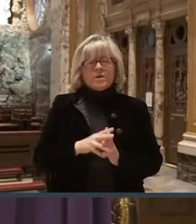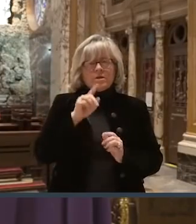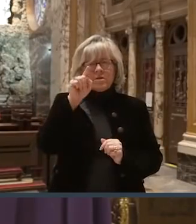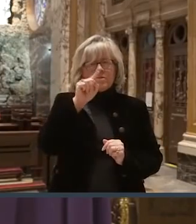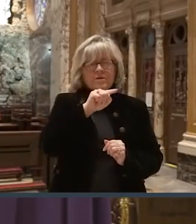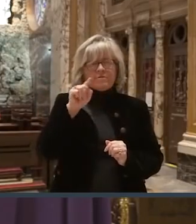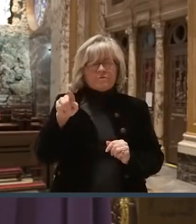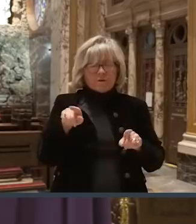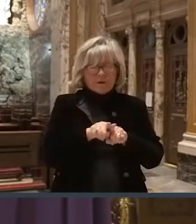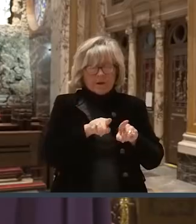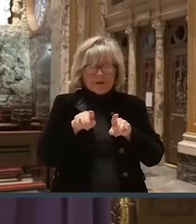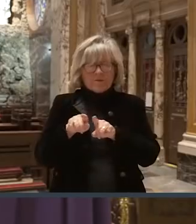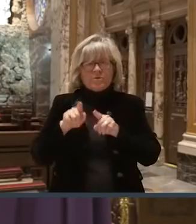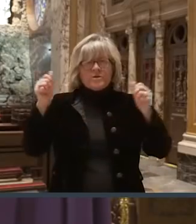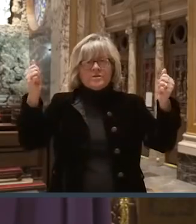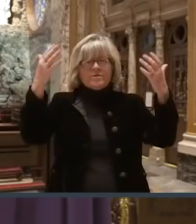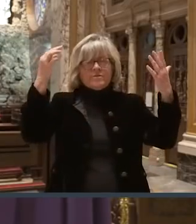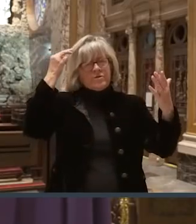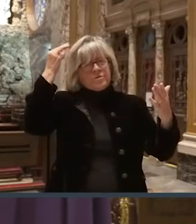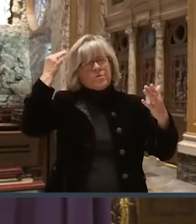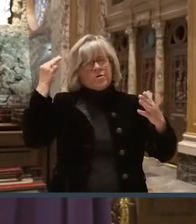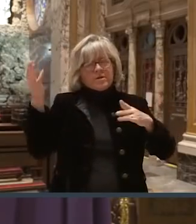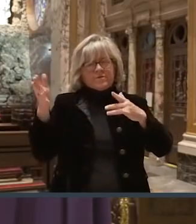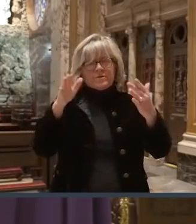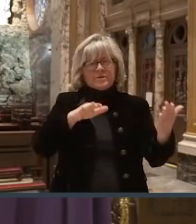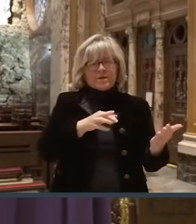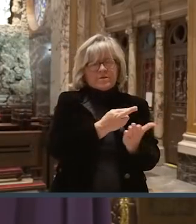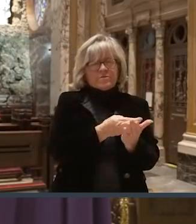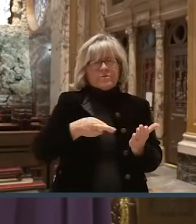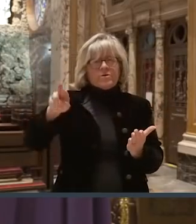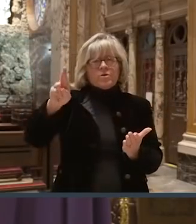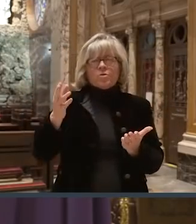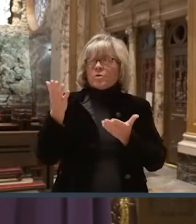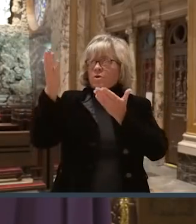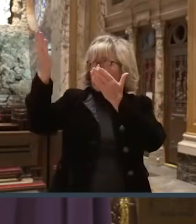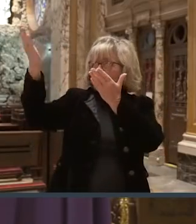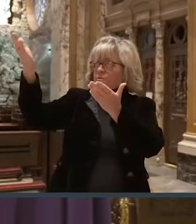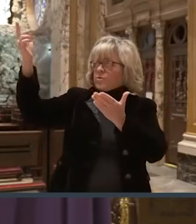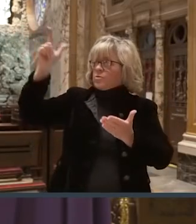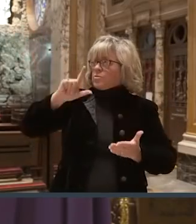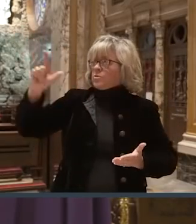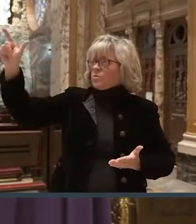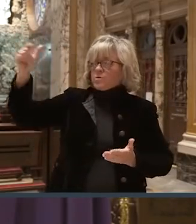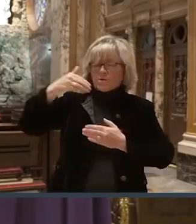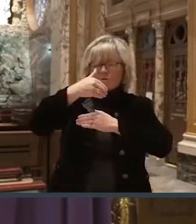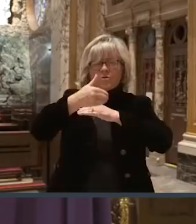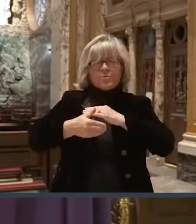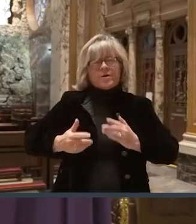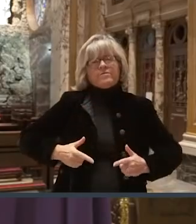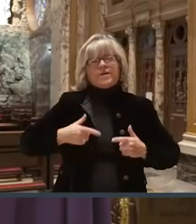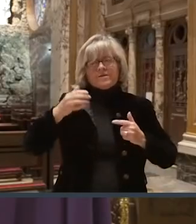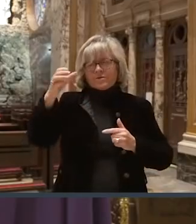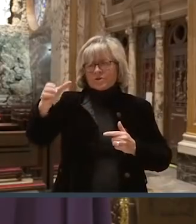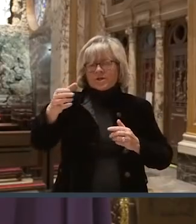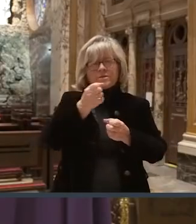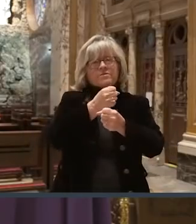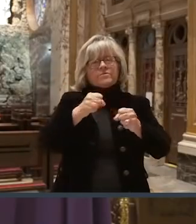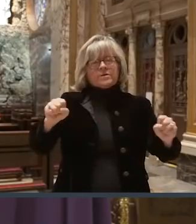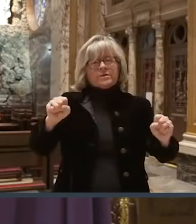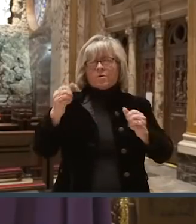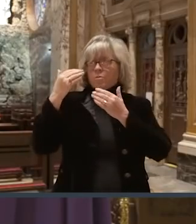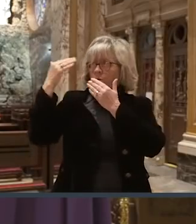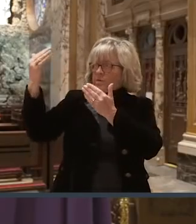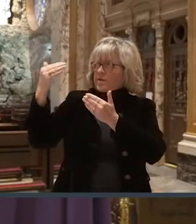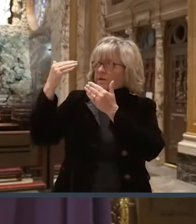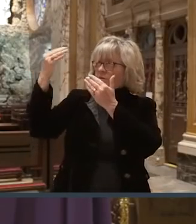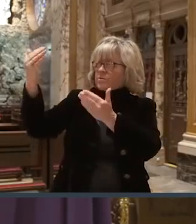Therefore, as we celebrate the memorial of his death and resurrection, we offer you, Lord, the bread of life and the chalice of salvation, giving